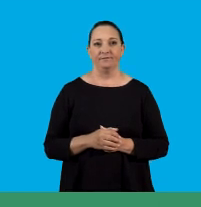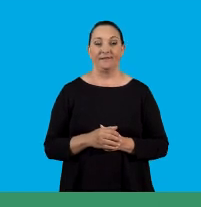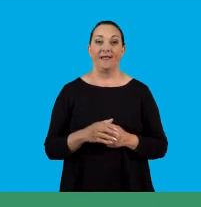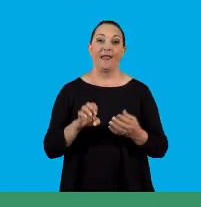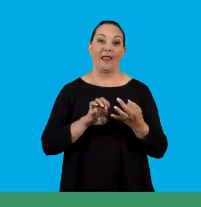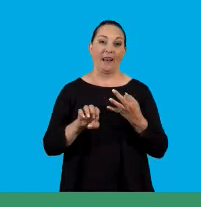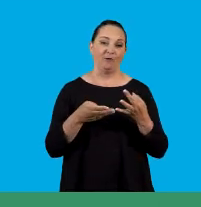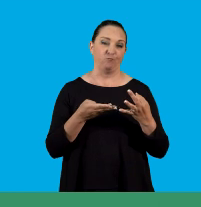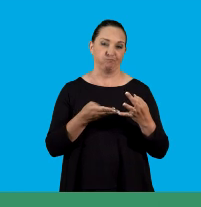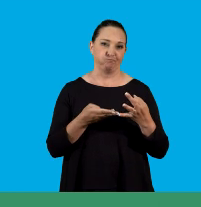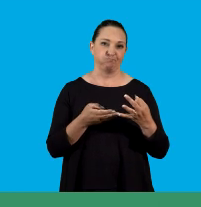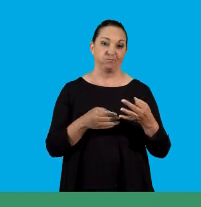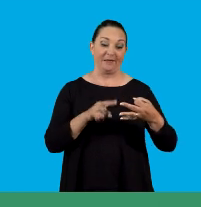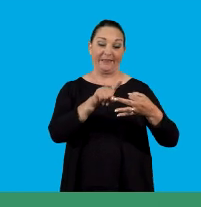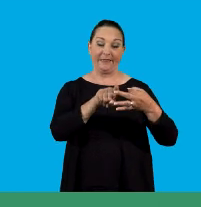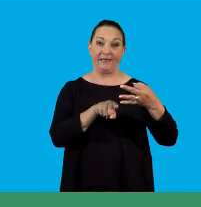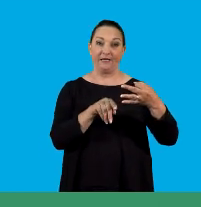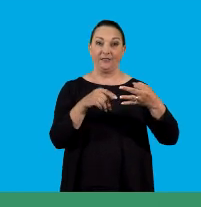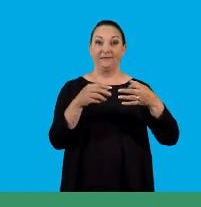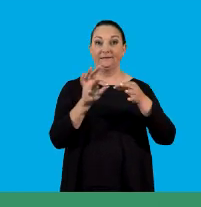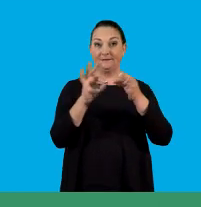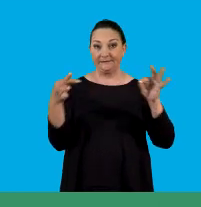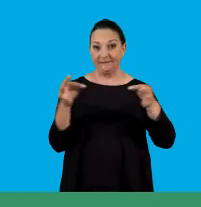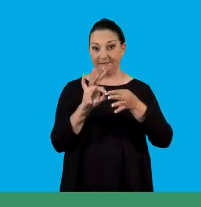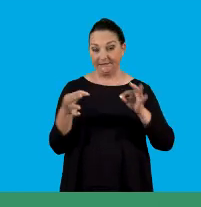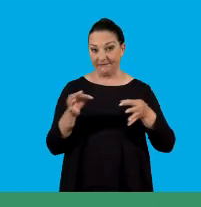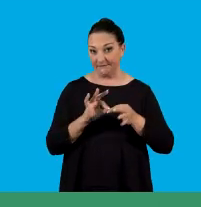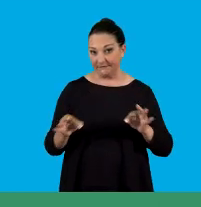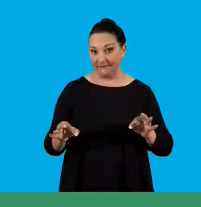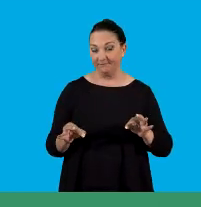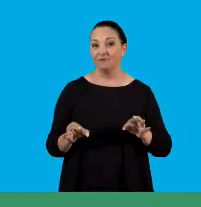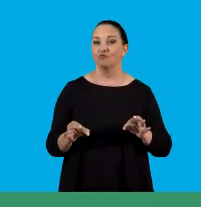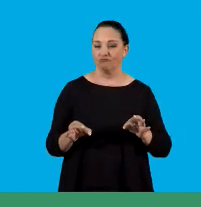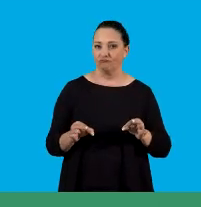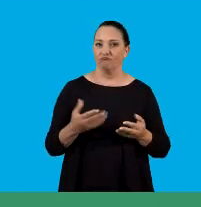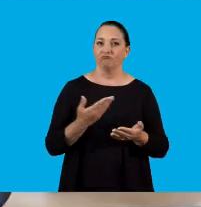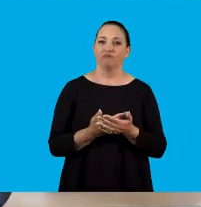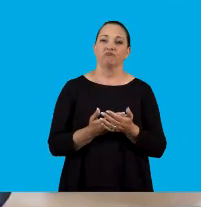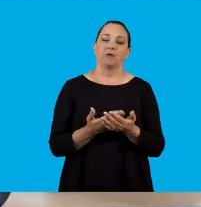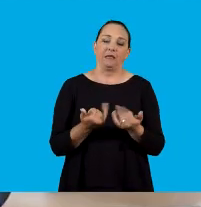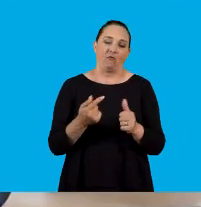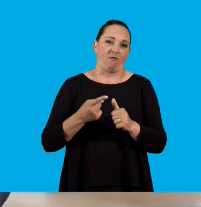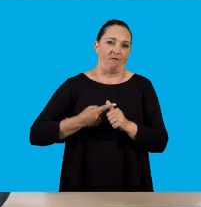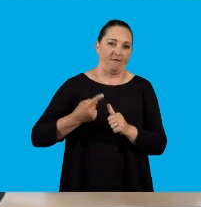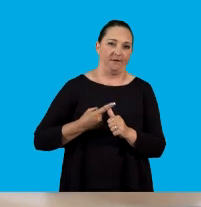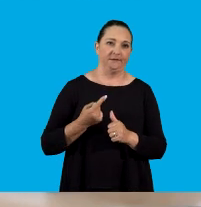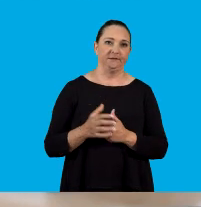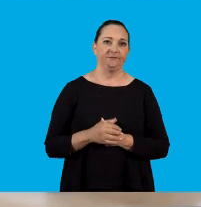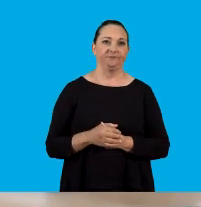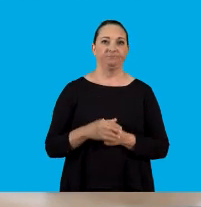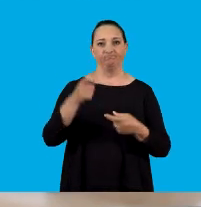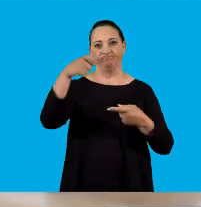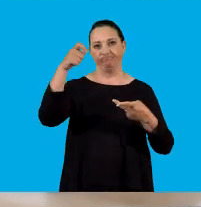That is the element there. So those are the three statements, and this is how you would be expected to answer them so that